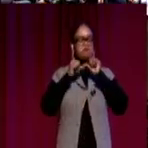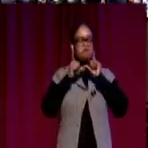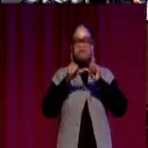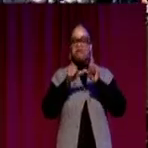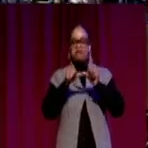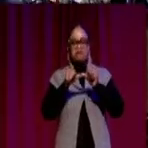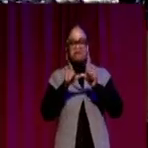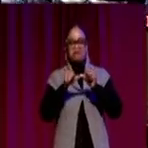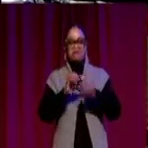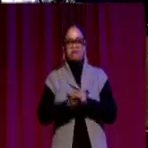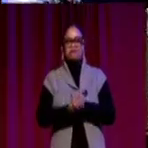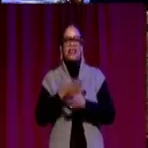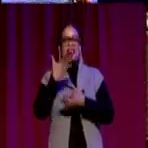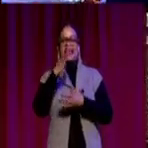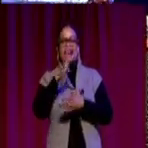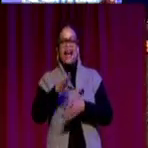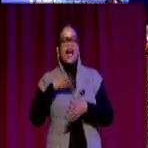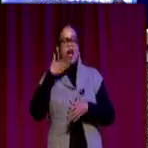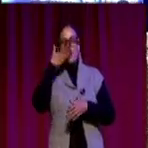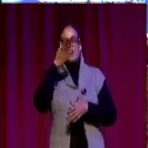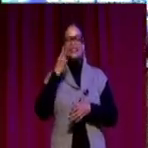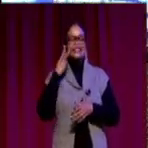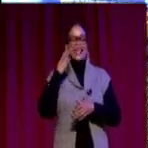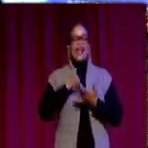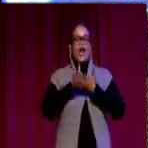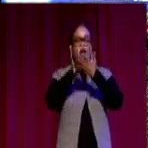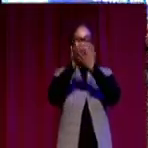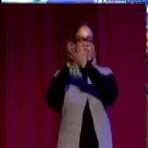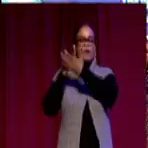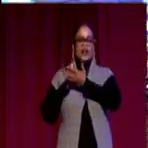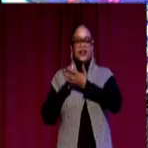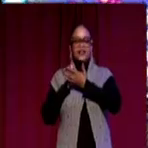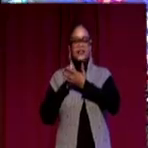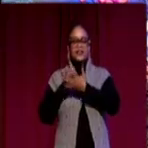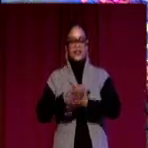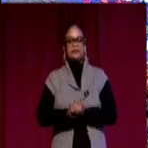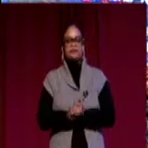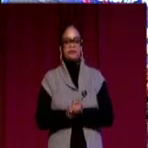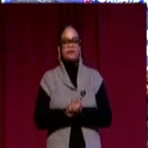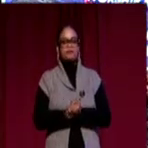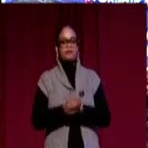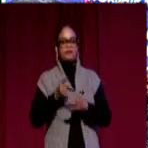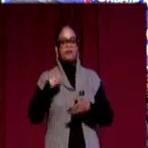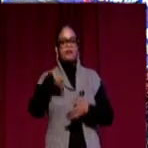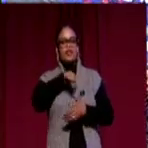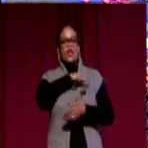there. God's gonna see us through. We